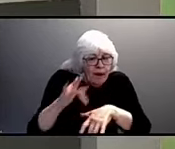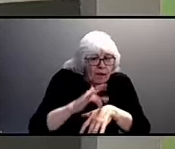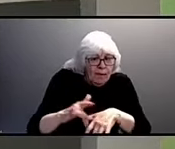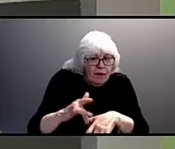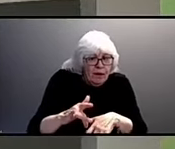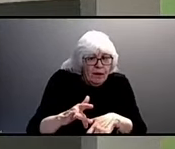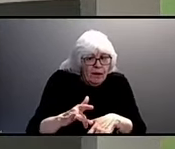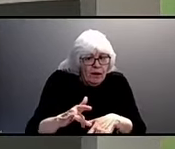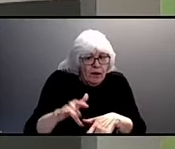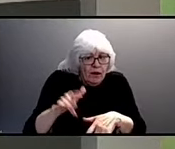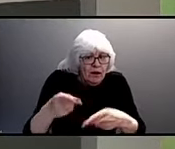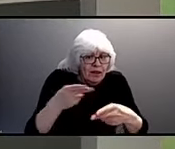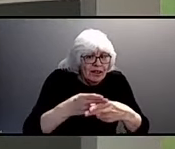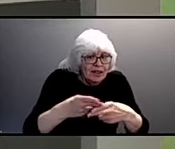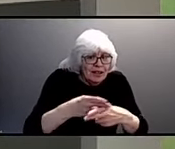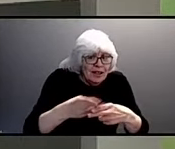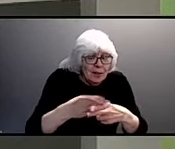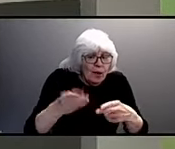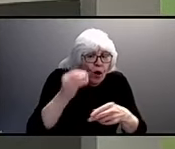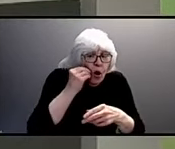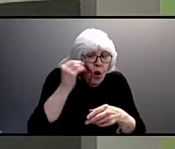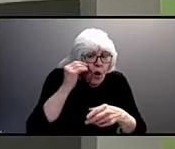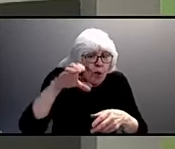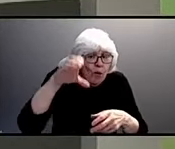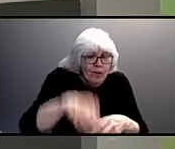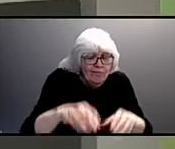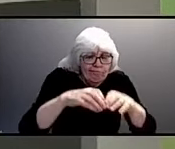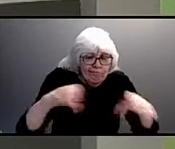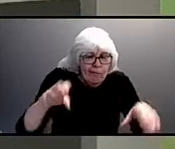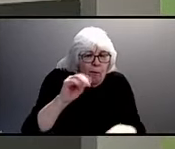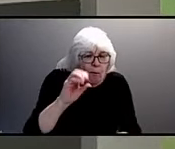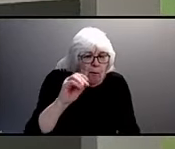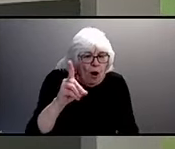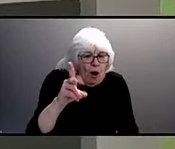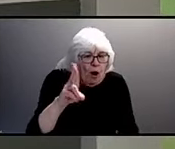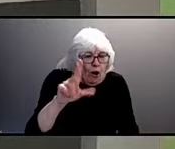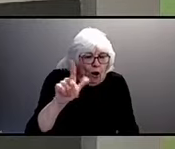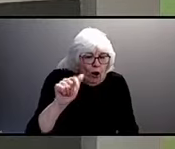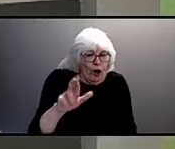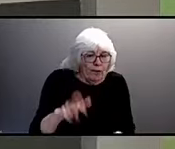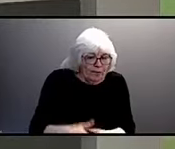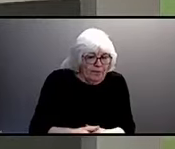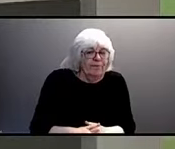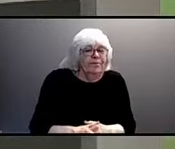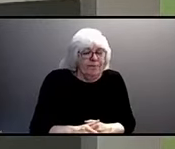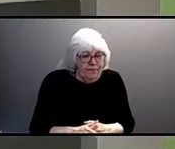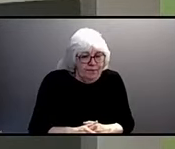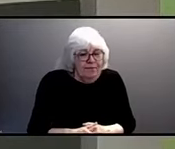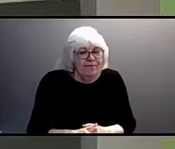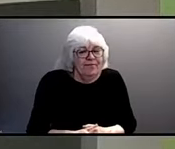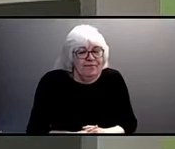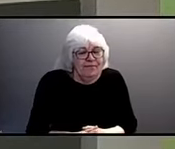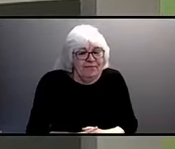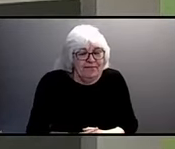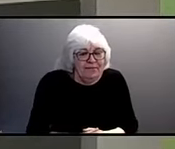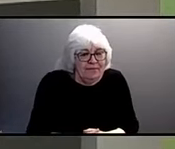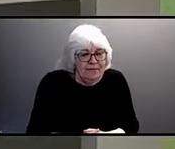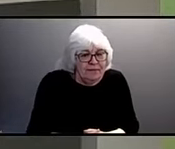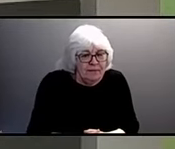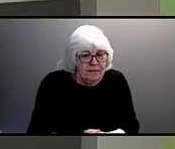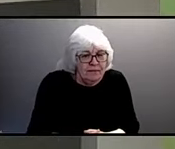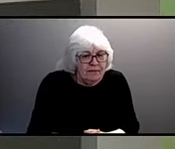home and what you know about how that's going to work. I don't know. Erica might be best to answer that, too. I've had general conversations